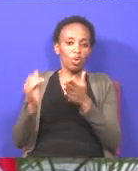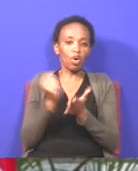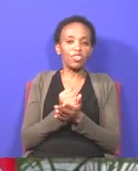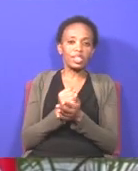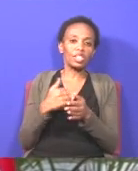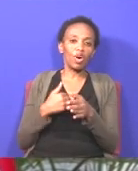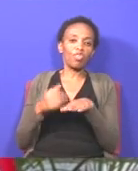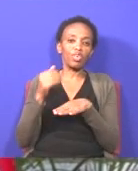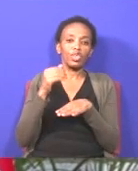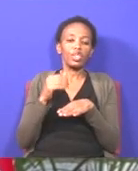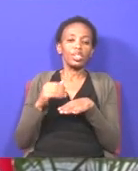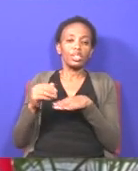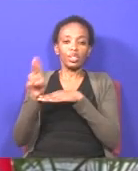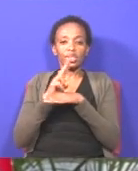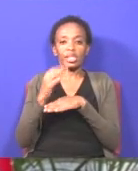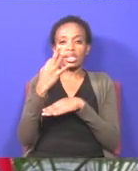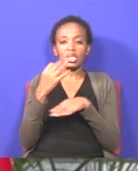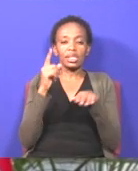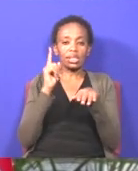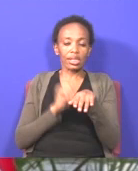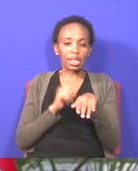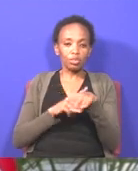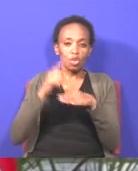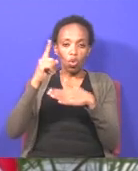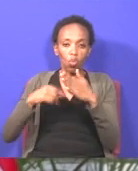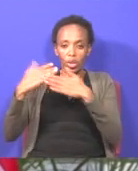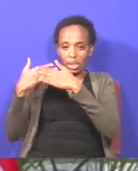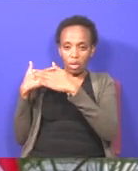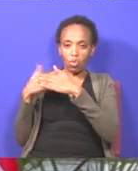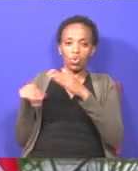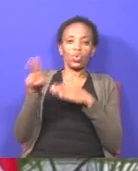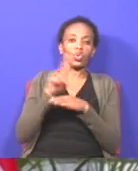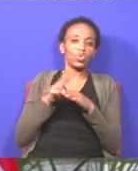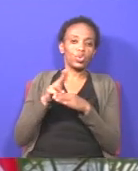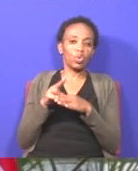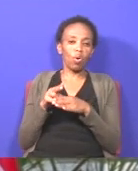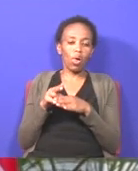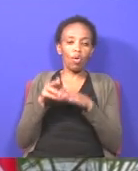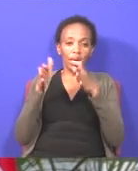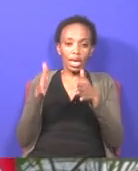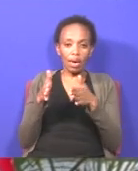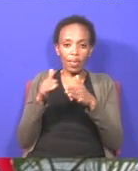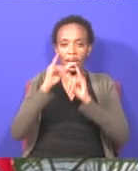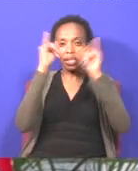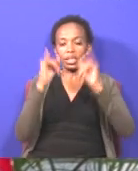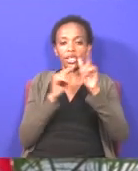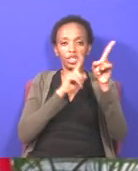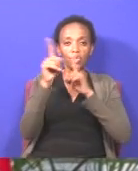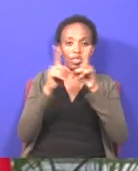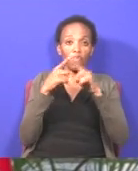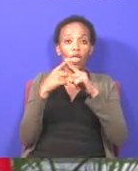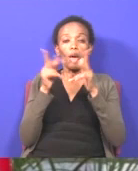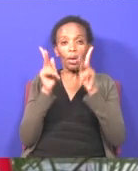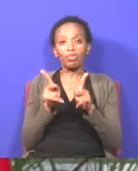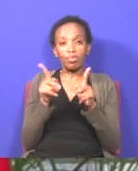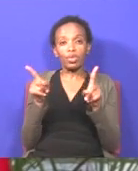spent three times what your predecessor spent on local and international travel. But these people